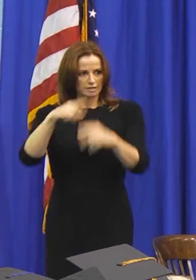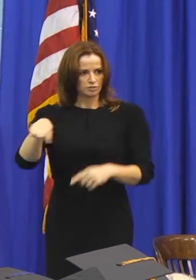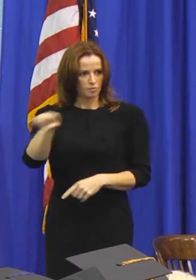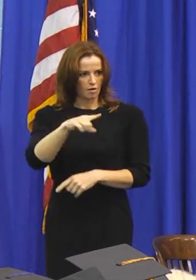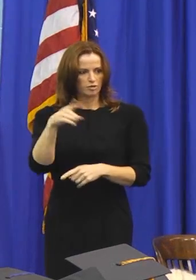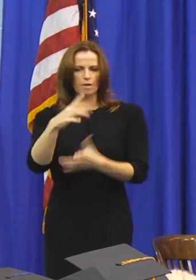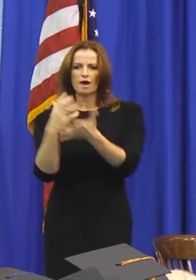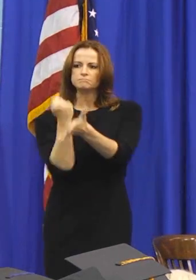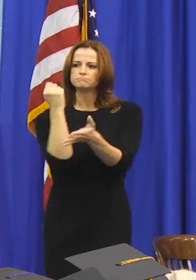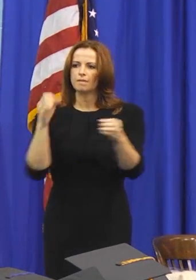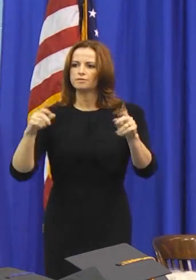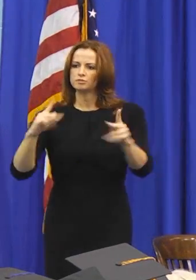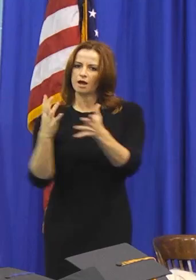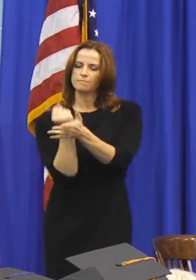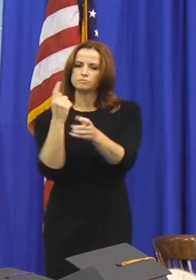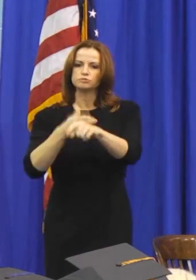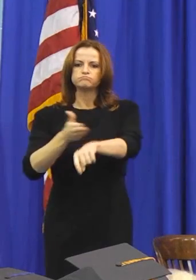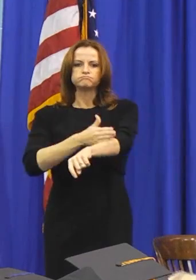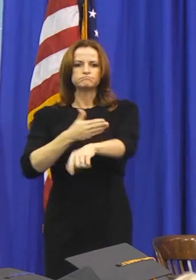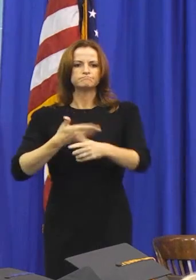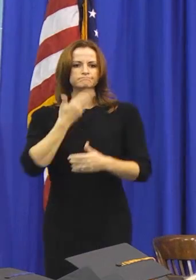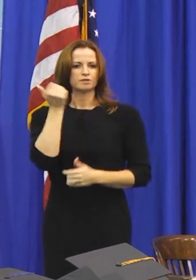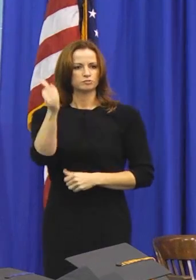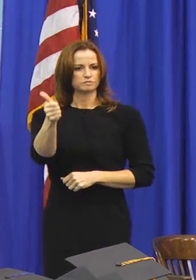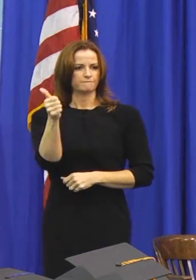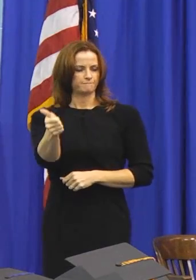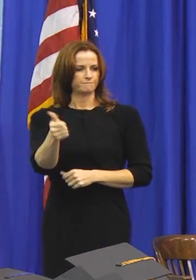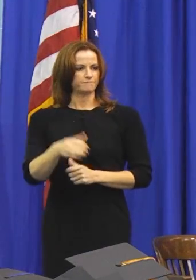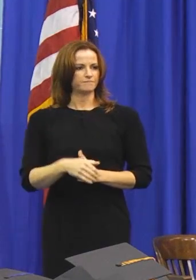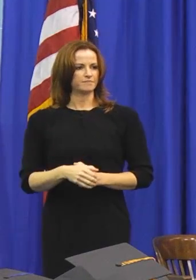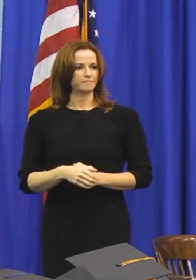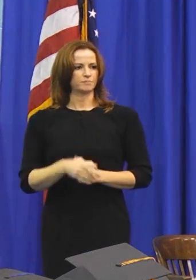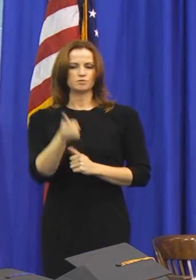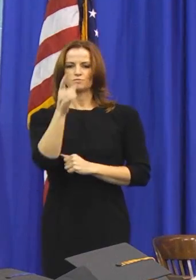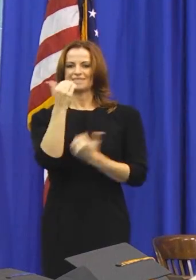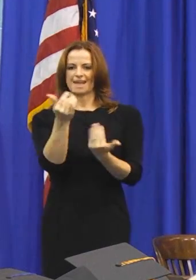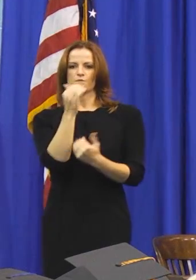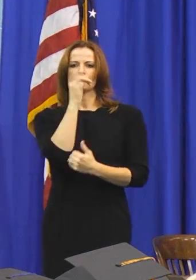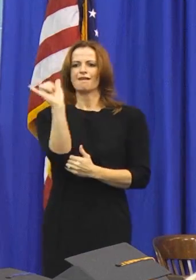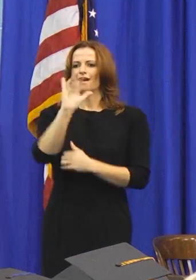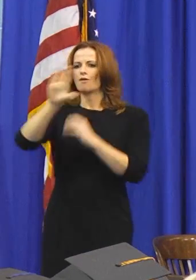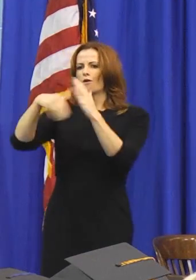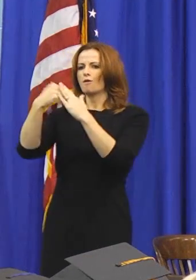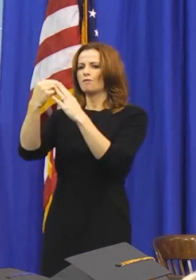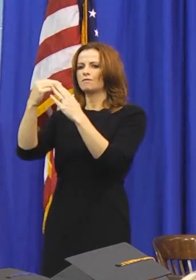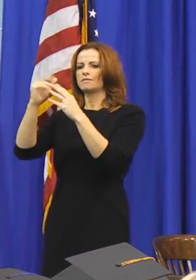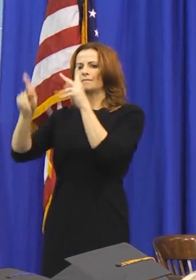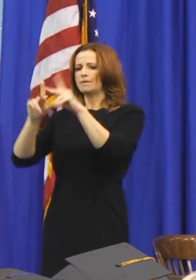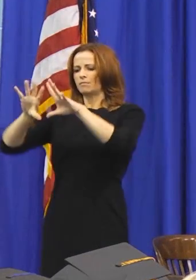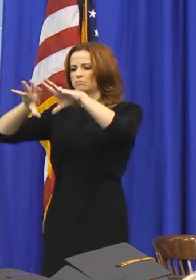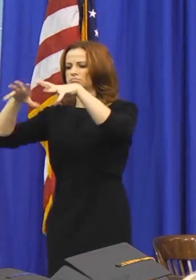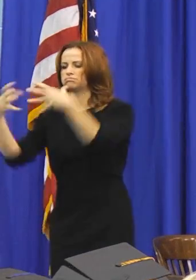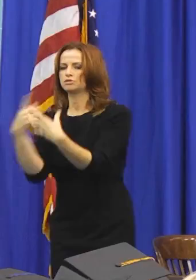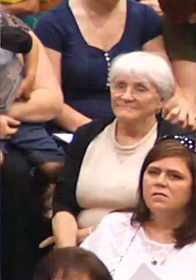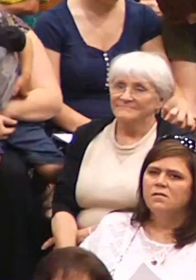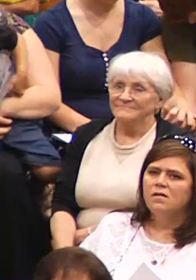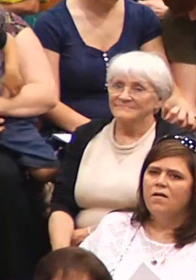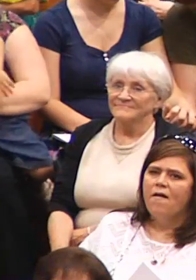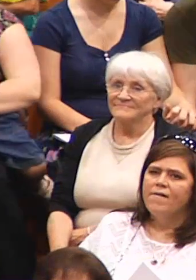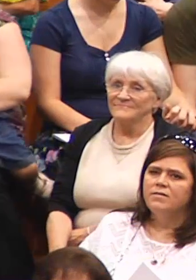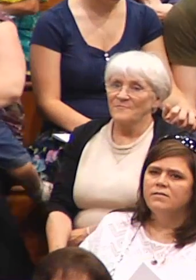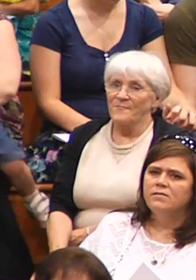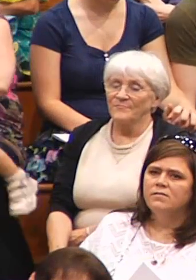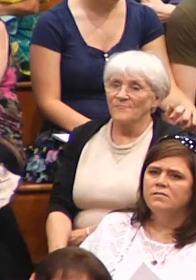this opportunity to advance yourself and step apart from the norm and try to be successful in life.